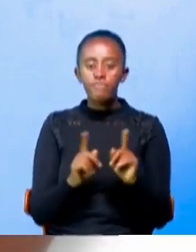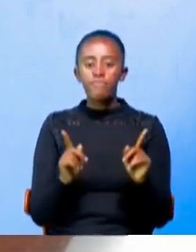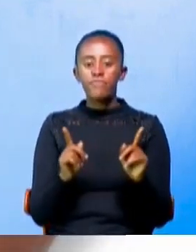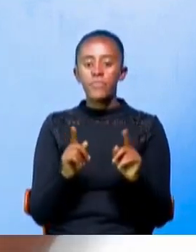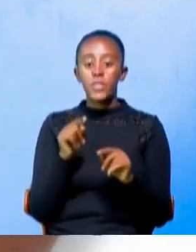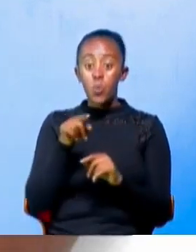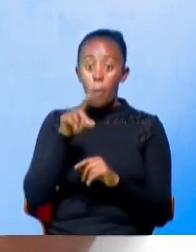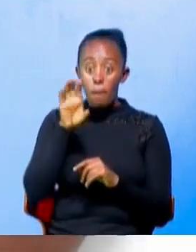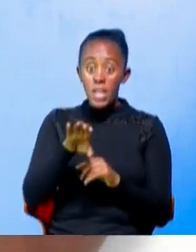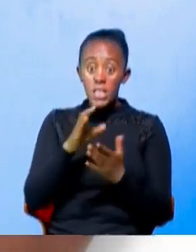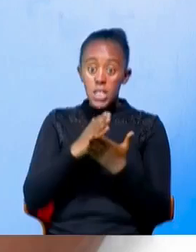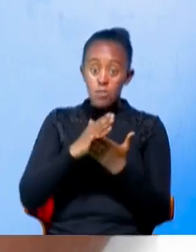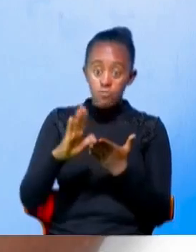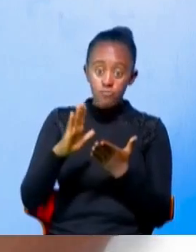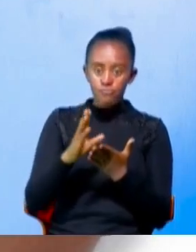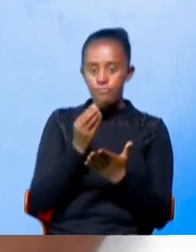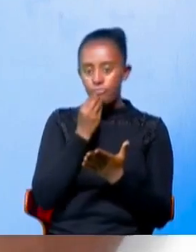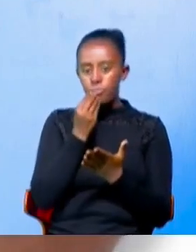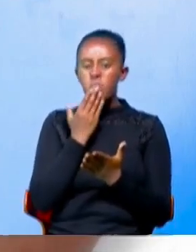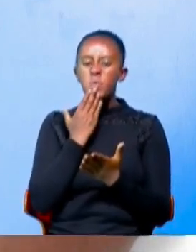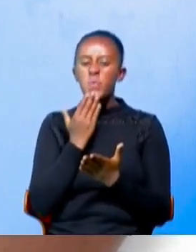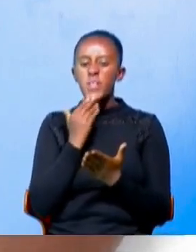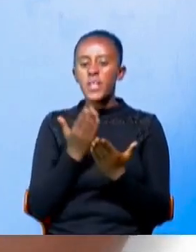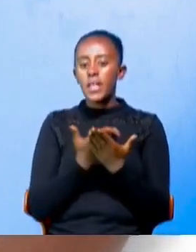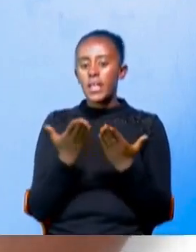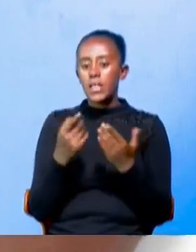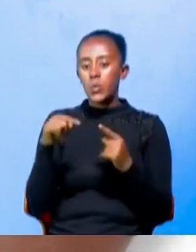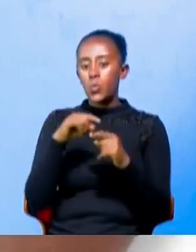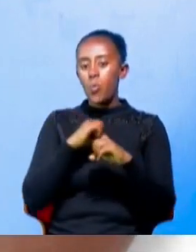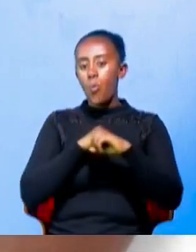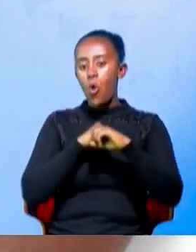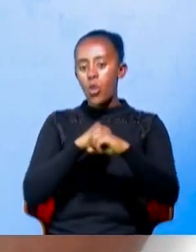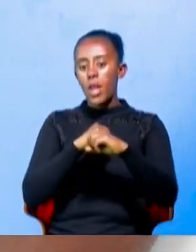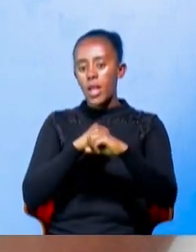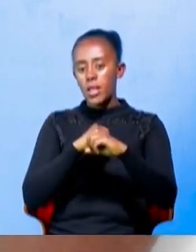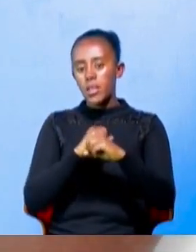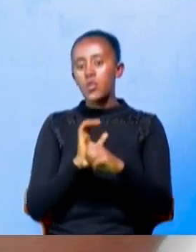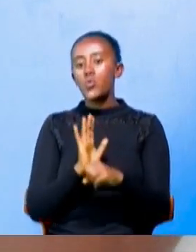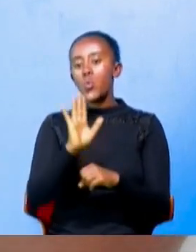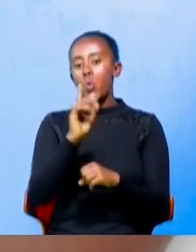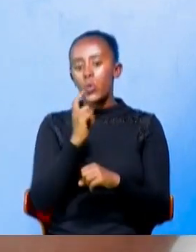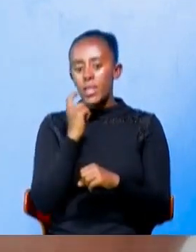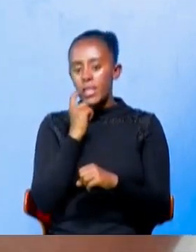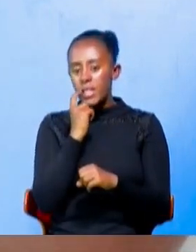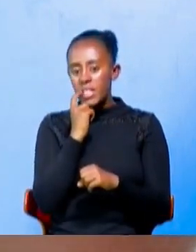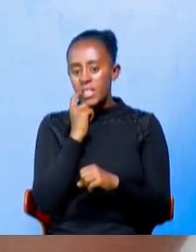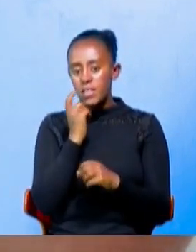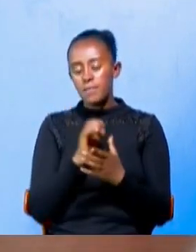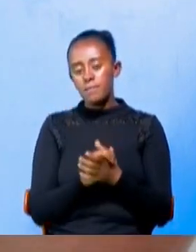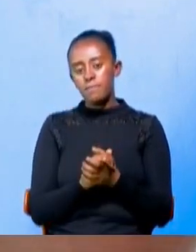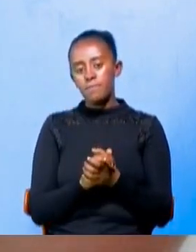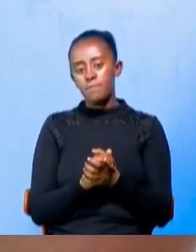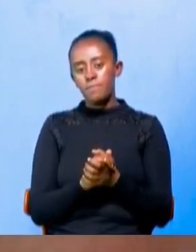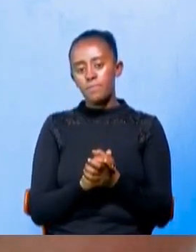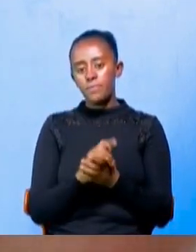You must remove eating sweet things to protect your teeth.